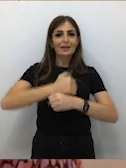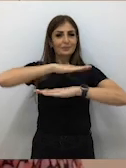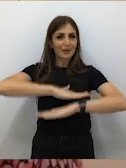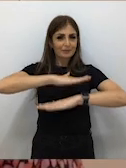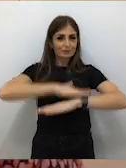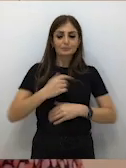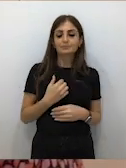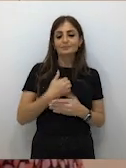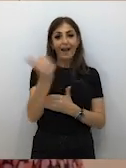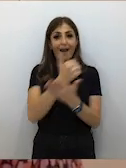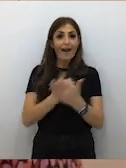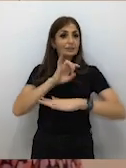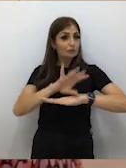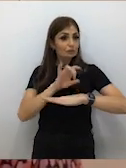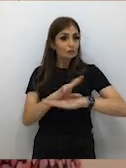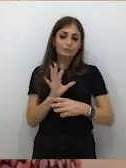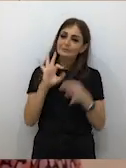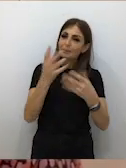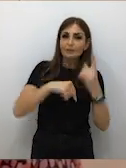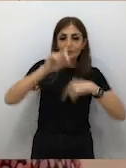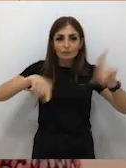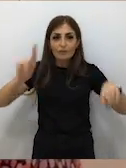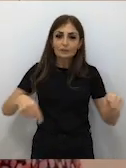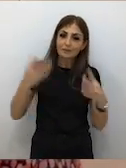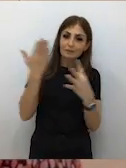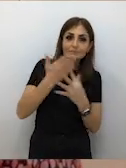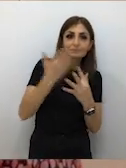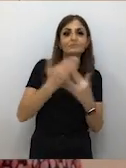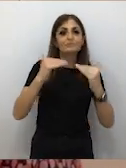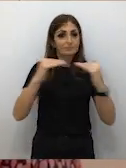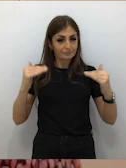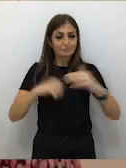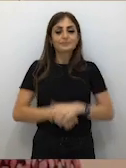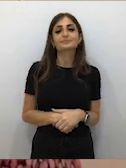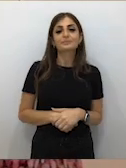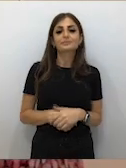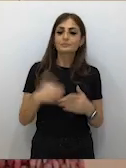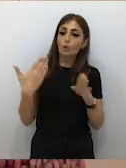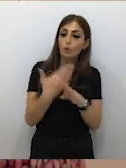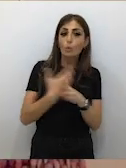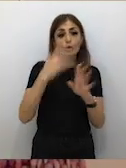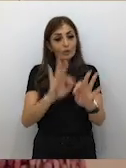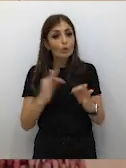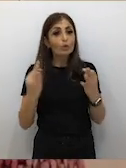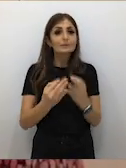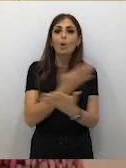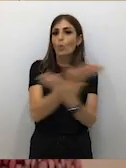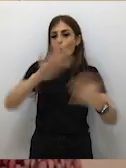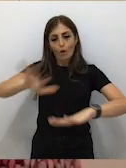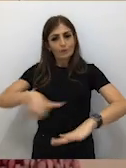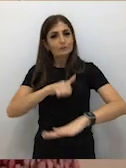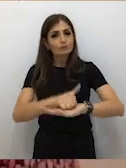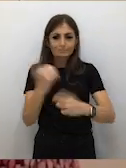Gadigal country. I'm an arts consultant specialising in diversity, equity, access and inclusion, and I work with arts and